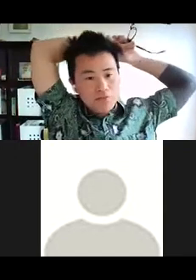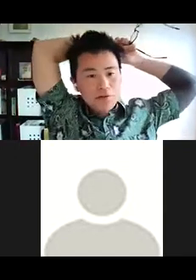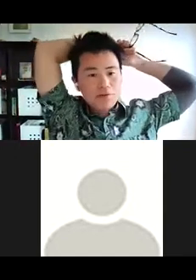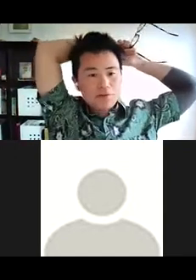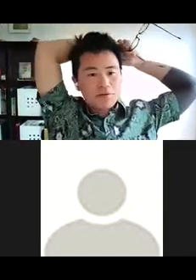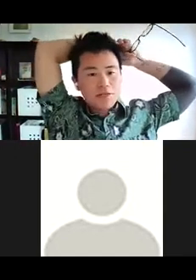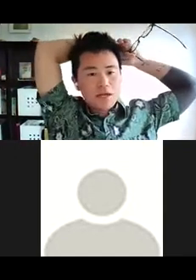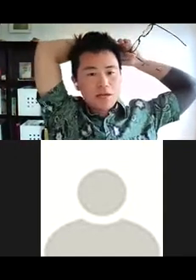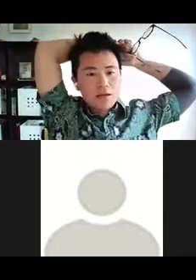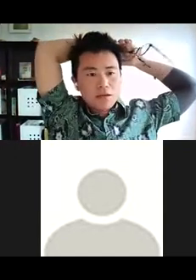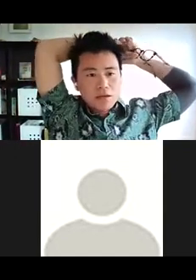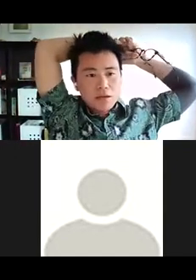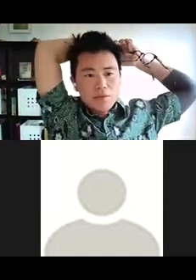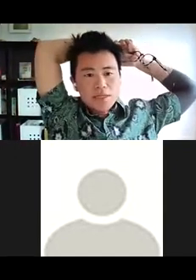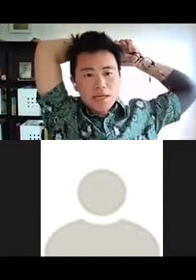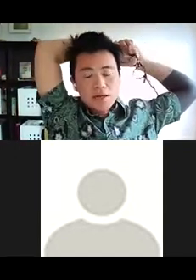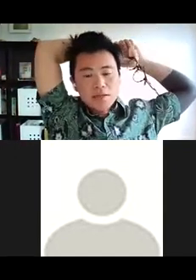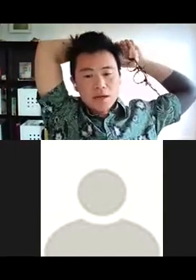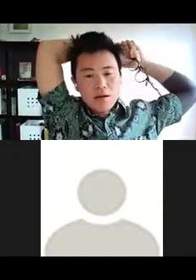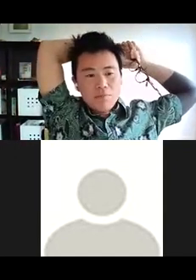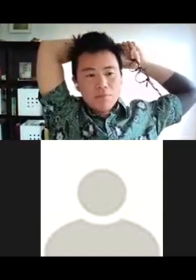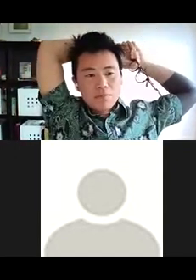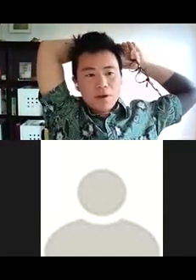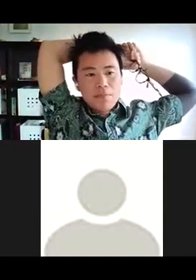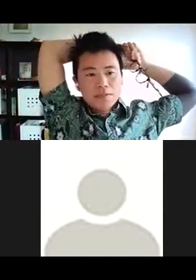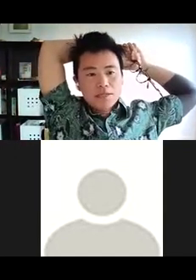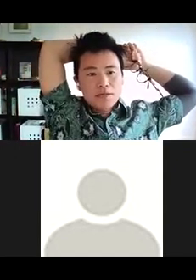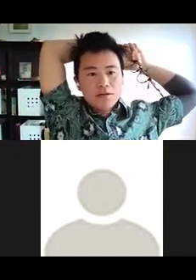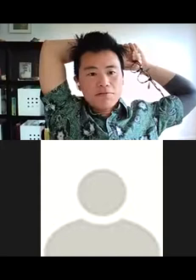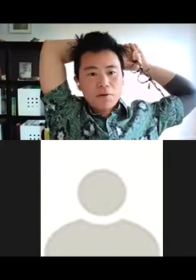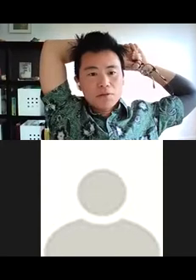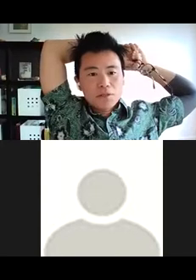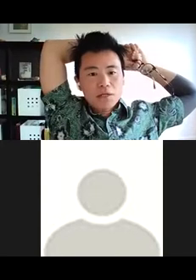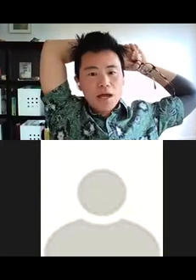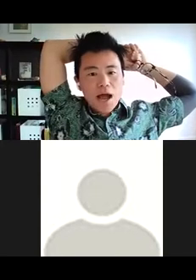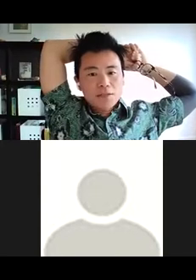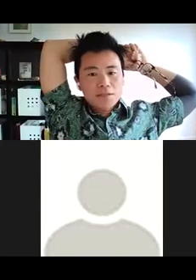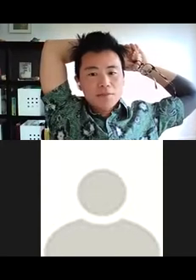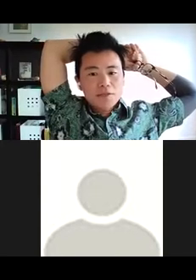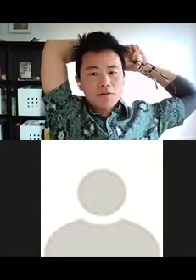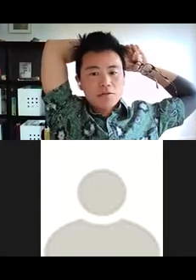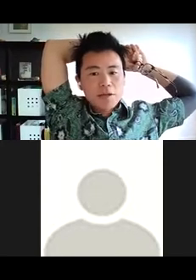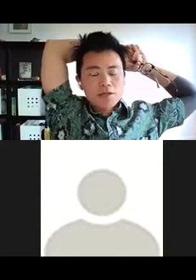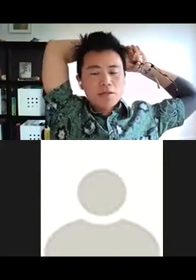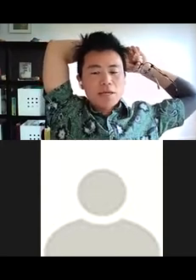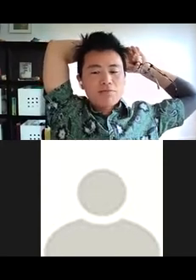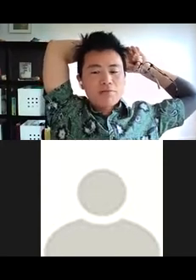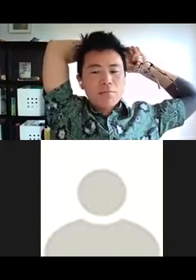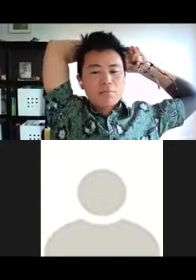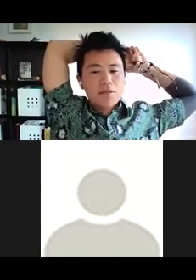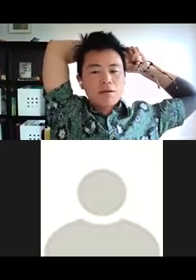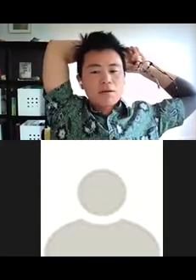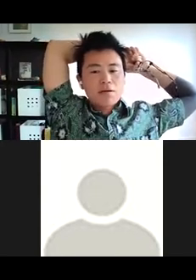Tilani, before Mhm. Thursday, can we send a message to folks to ask them to make sure that